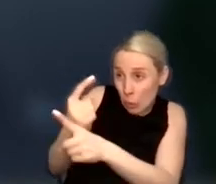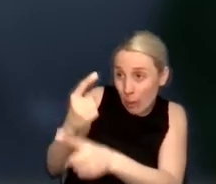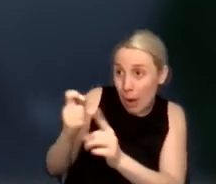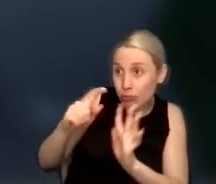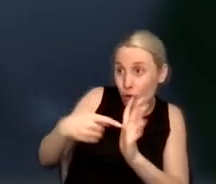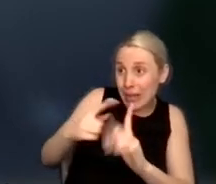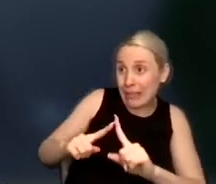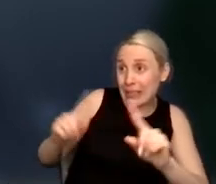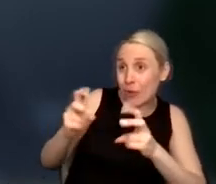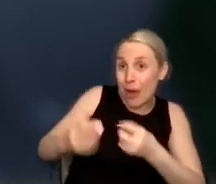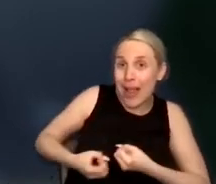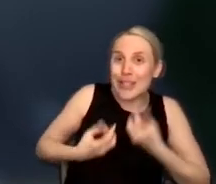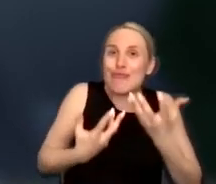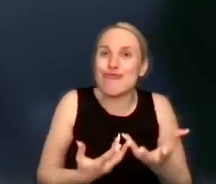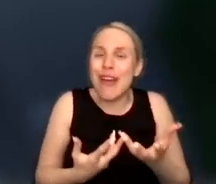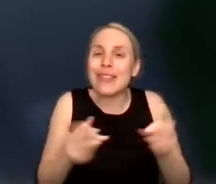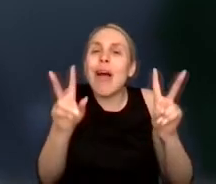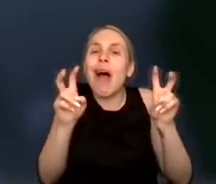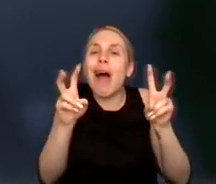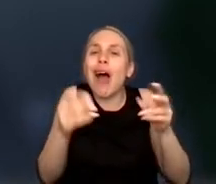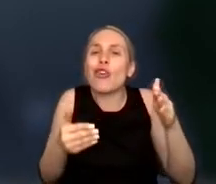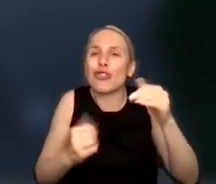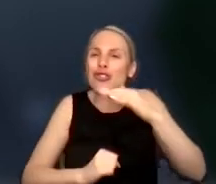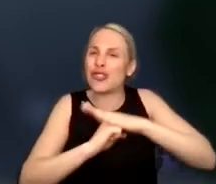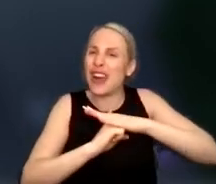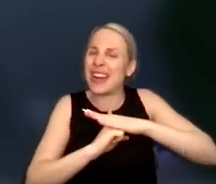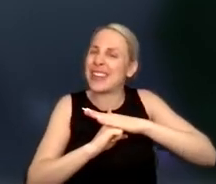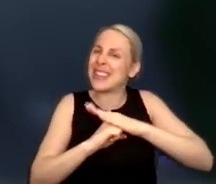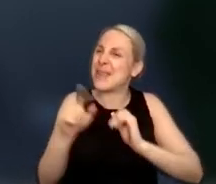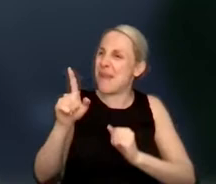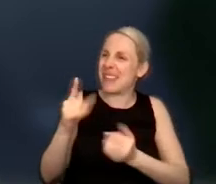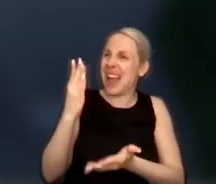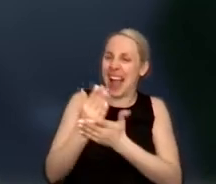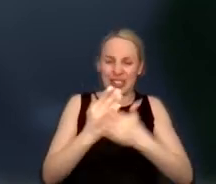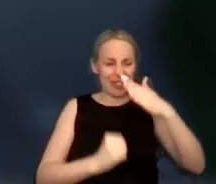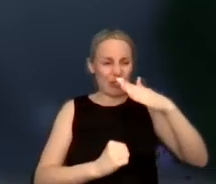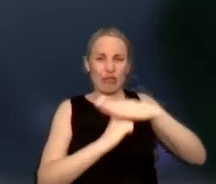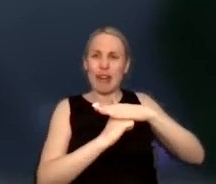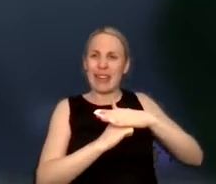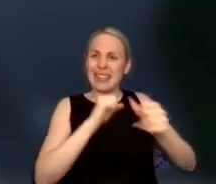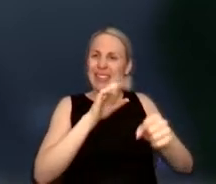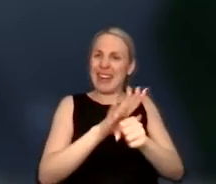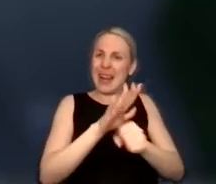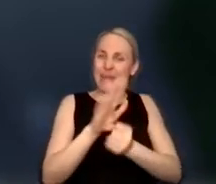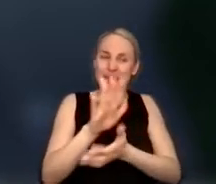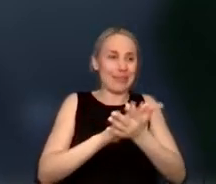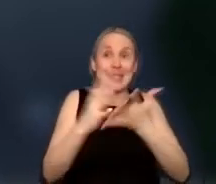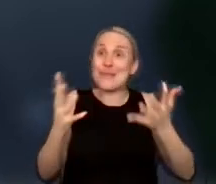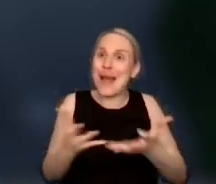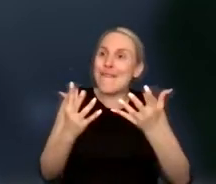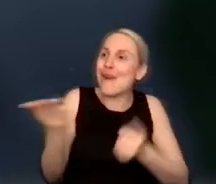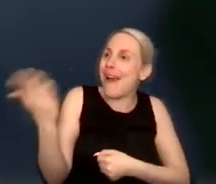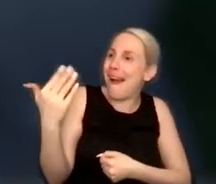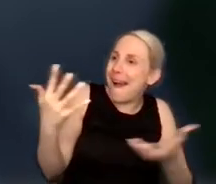And yeah, that's like the kind of constraint. It's funny that constraints like make it playful in a way. Like it's really like giving this kind of structure for how you talk about